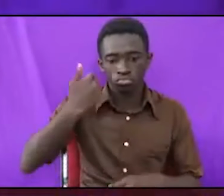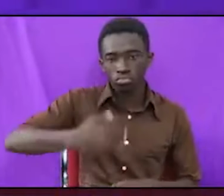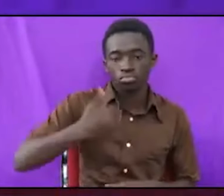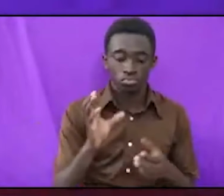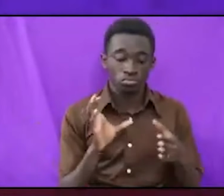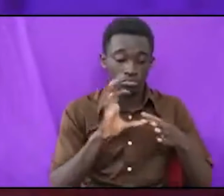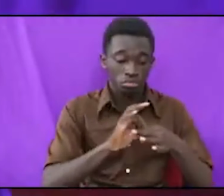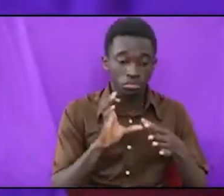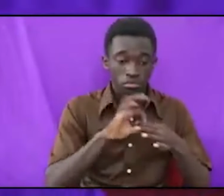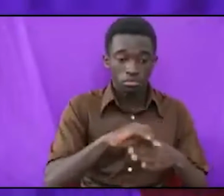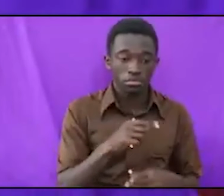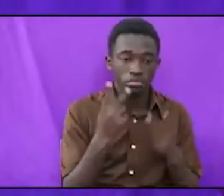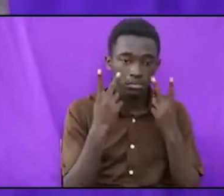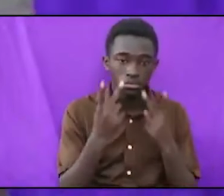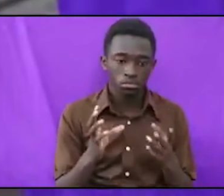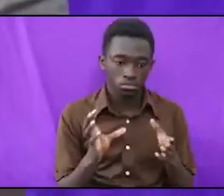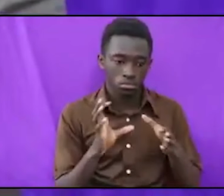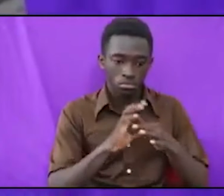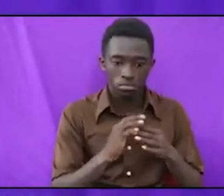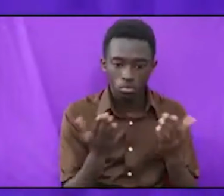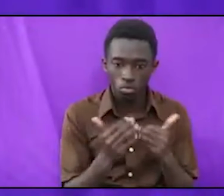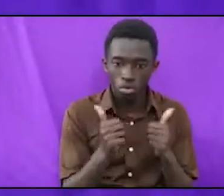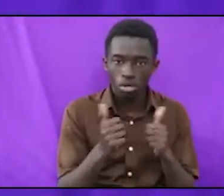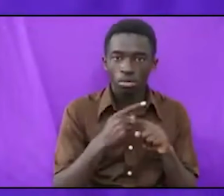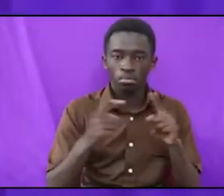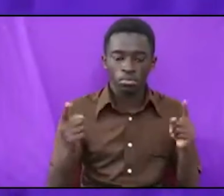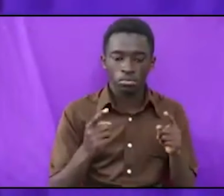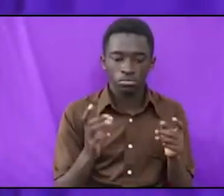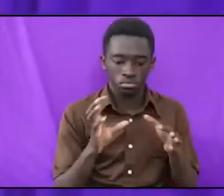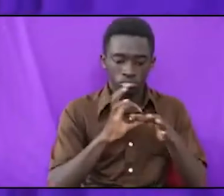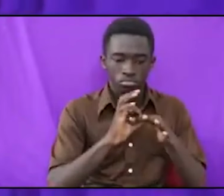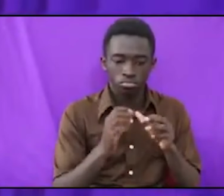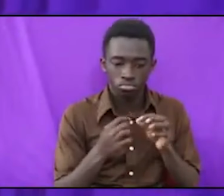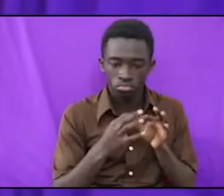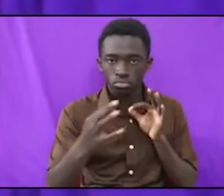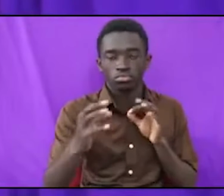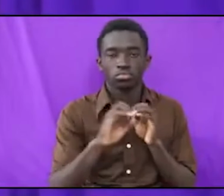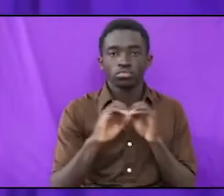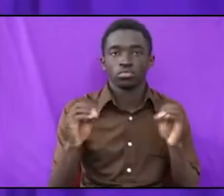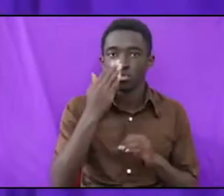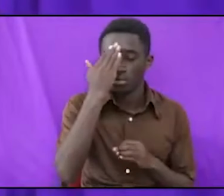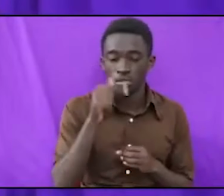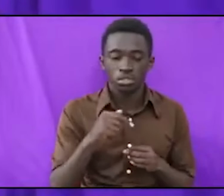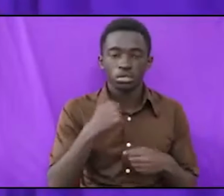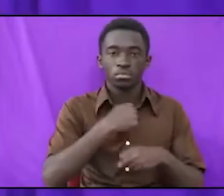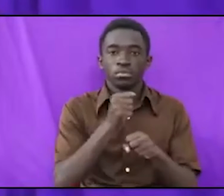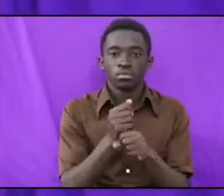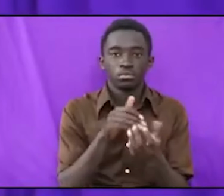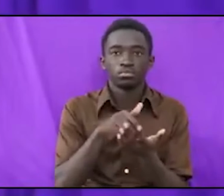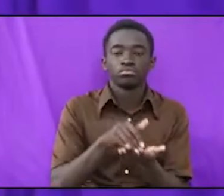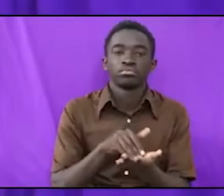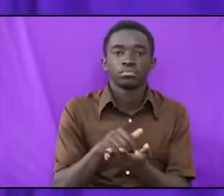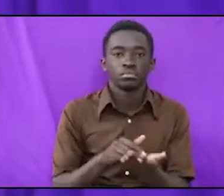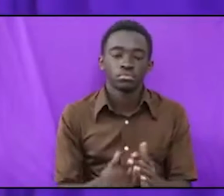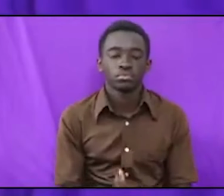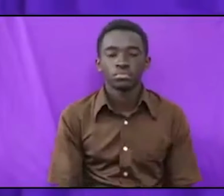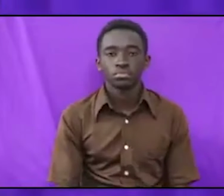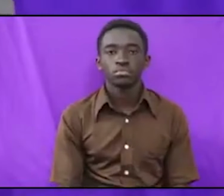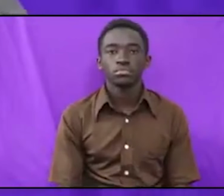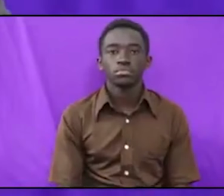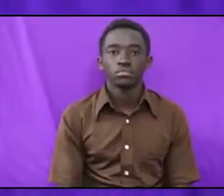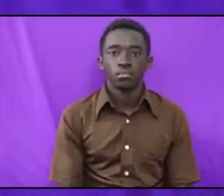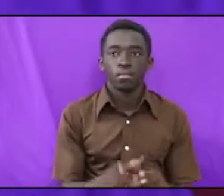like they are holding, but they don't hold for a long time. They are sometimes very shaky, in shaky ground. But